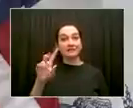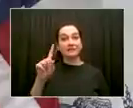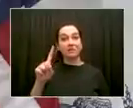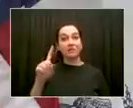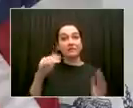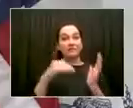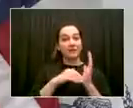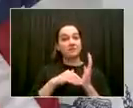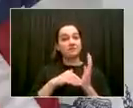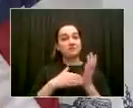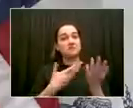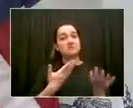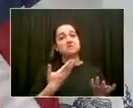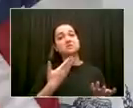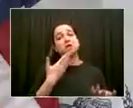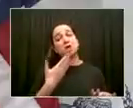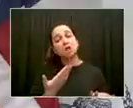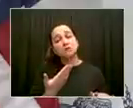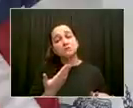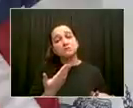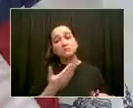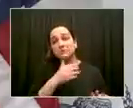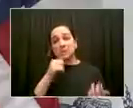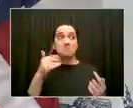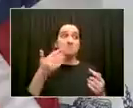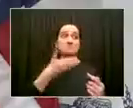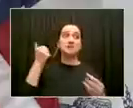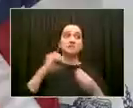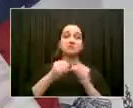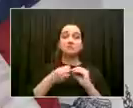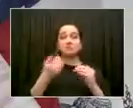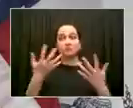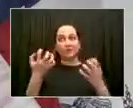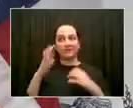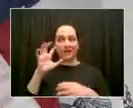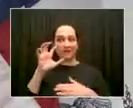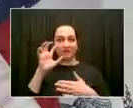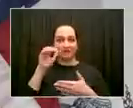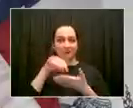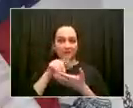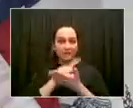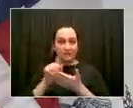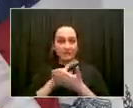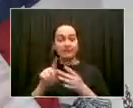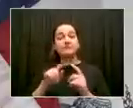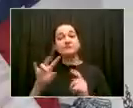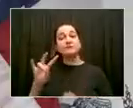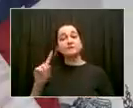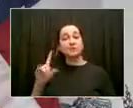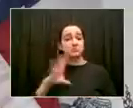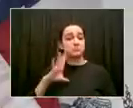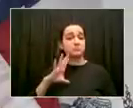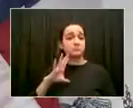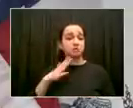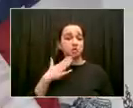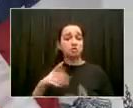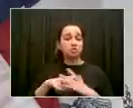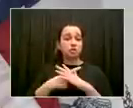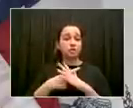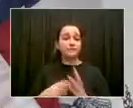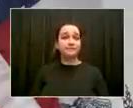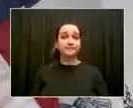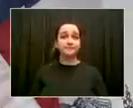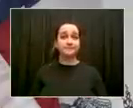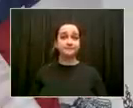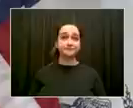that we can fully utilize all different vaccines together. But Dr. Choksi, can you talk about what this puts us on